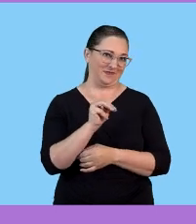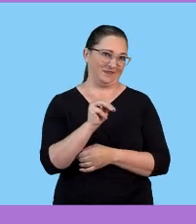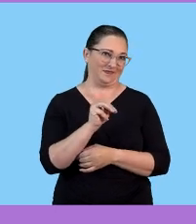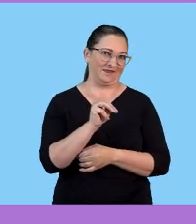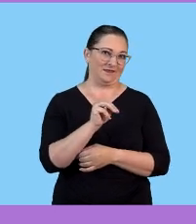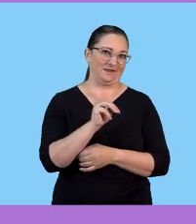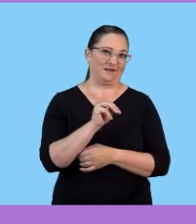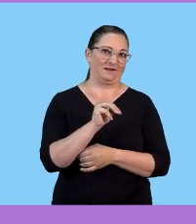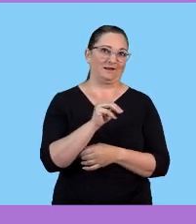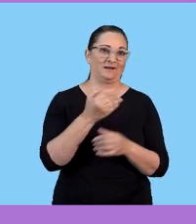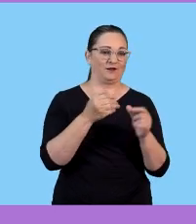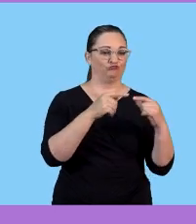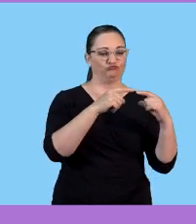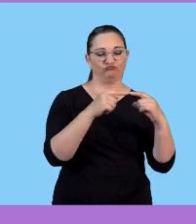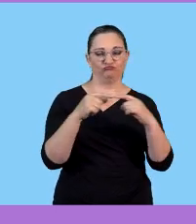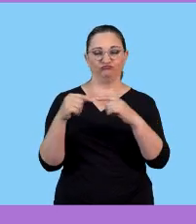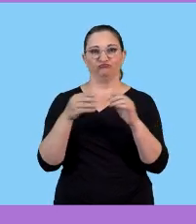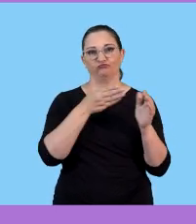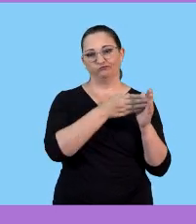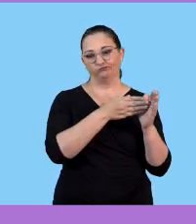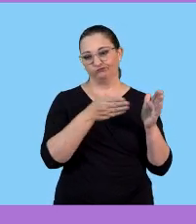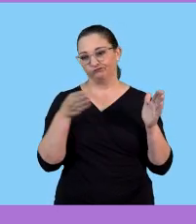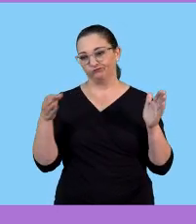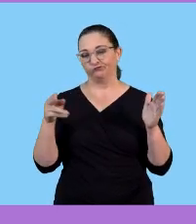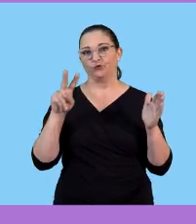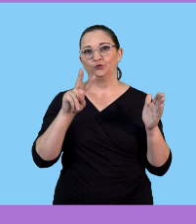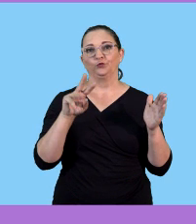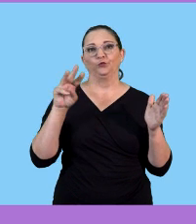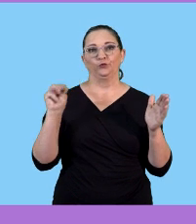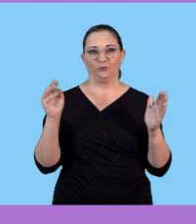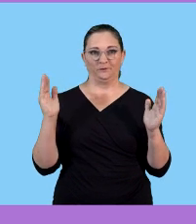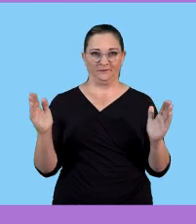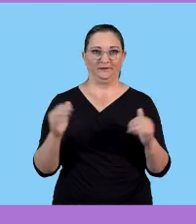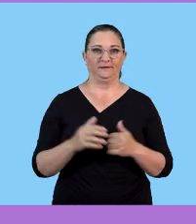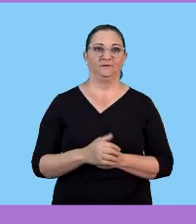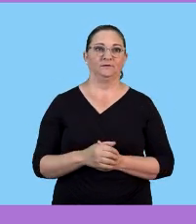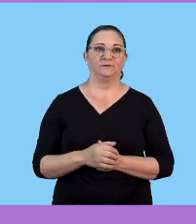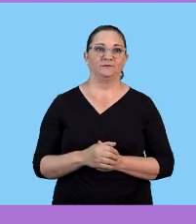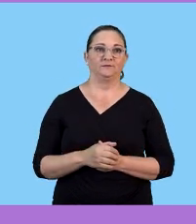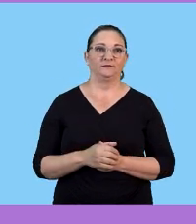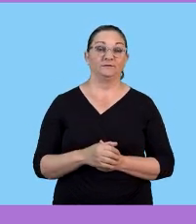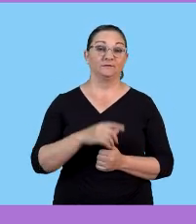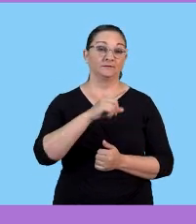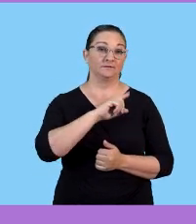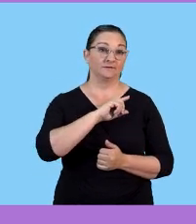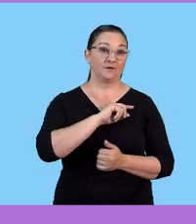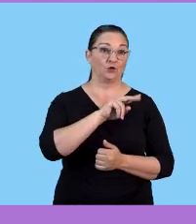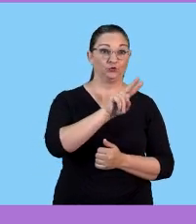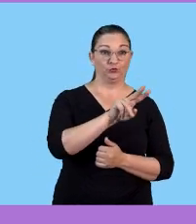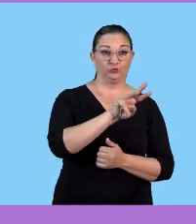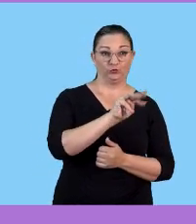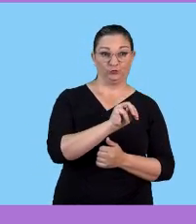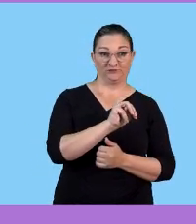a length of 2 meters. Therefore, 2 meters divided by